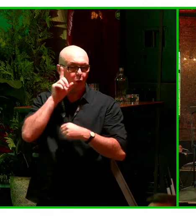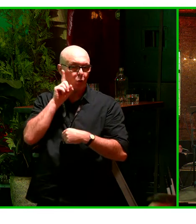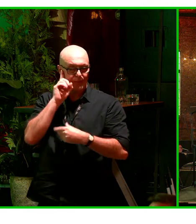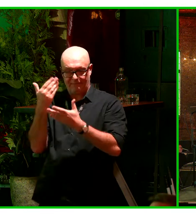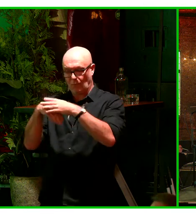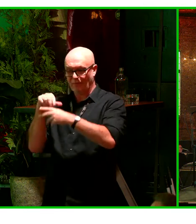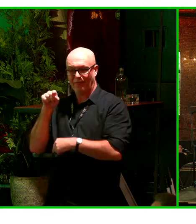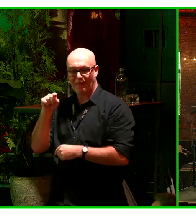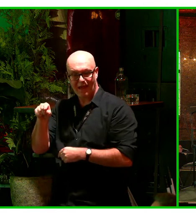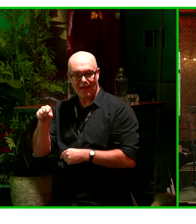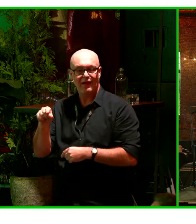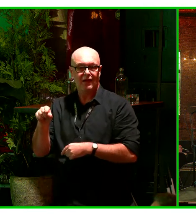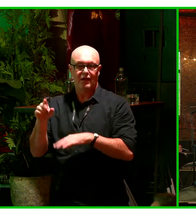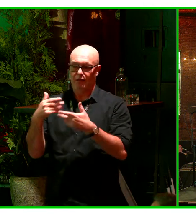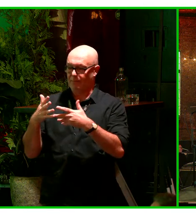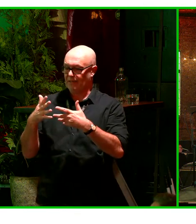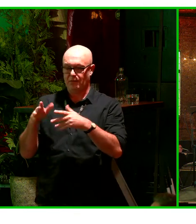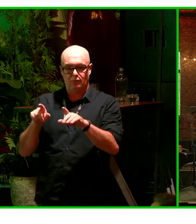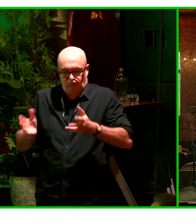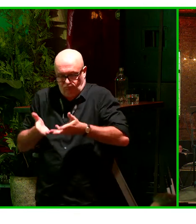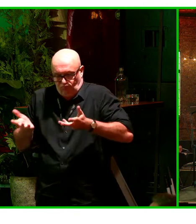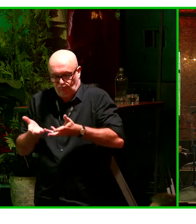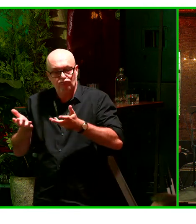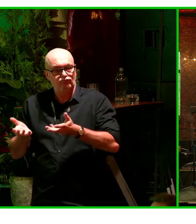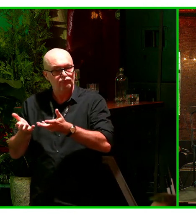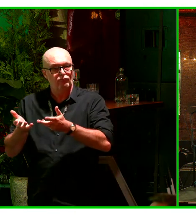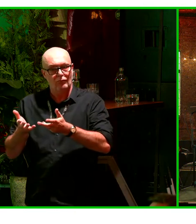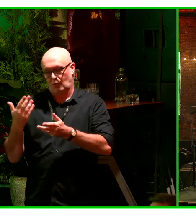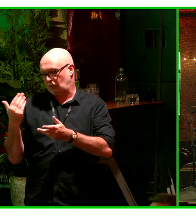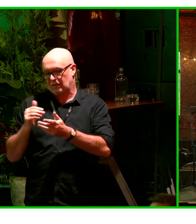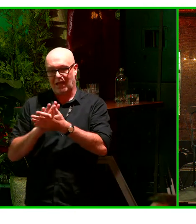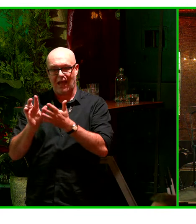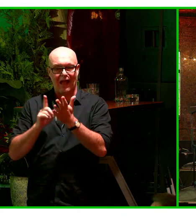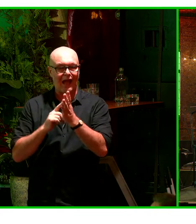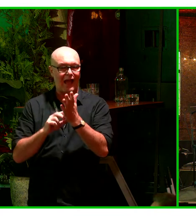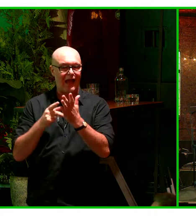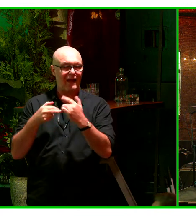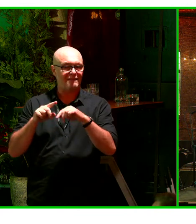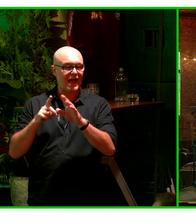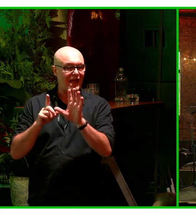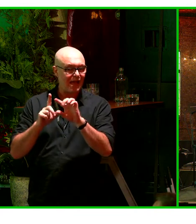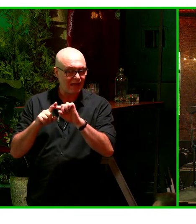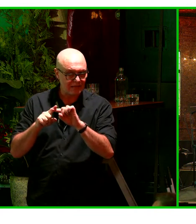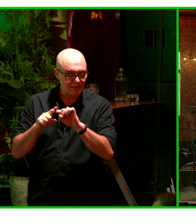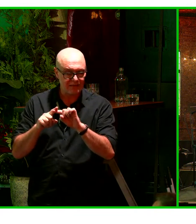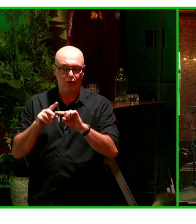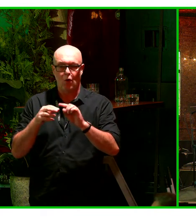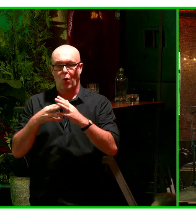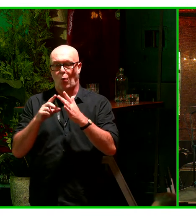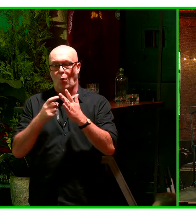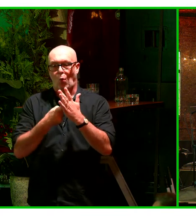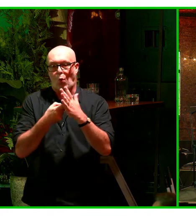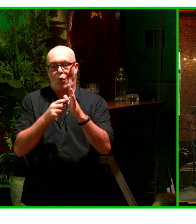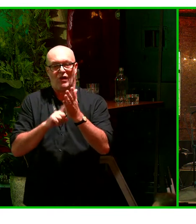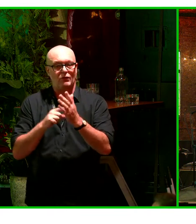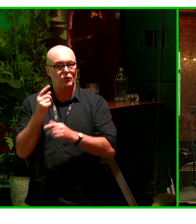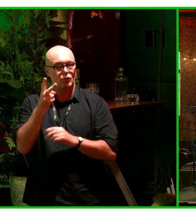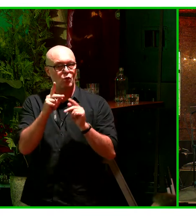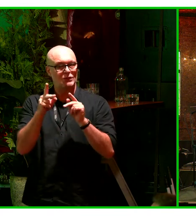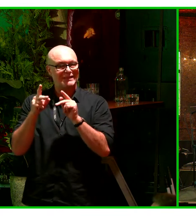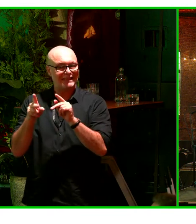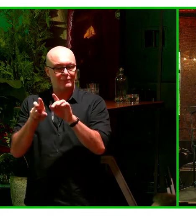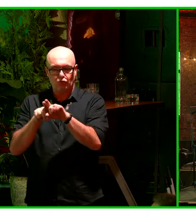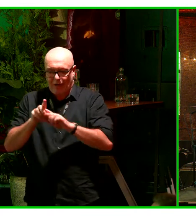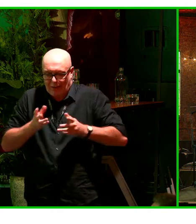it's in Halifax at the moment. We're doing one over in the water in the Wirral, and that'll get school kids through the system